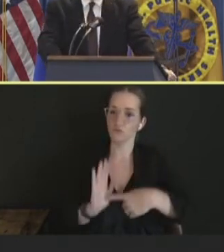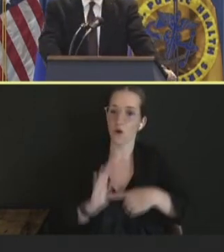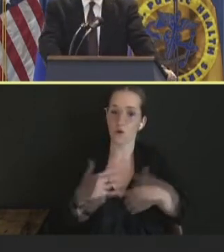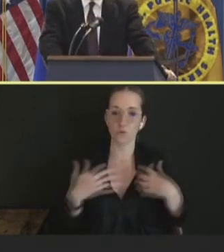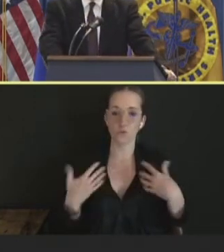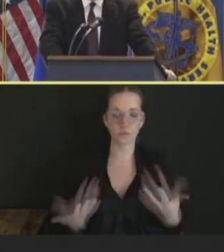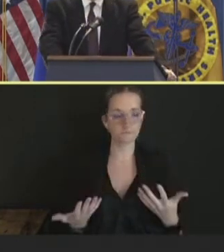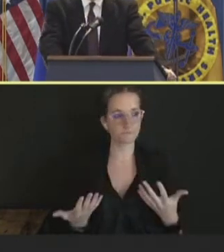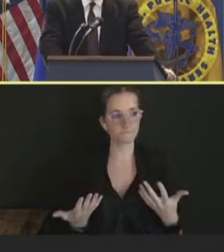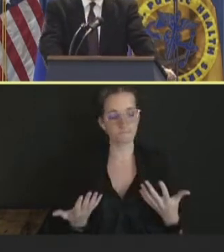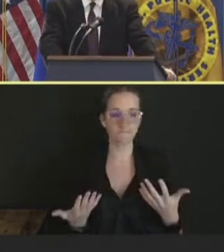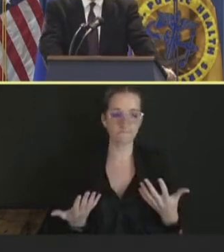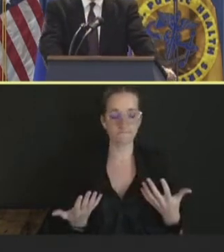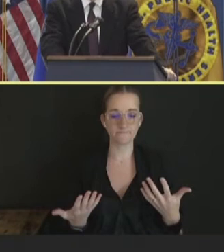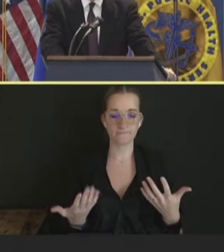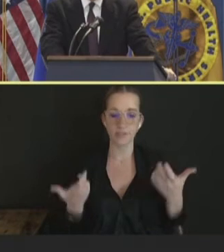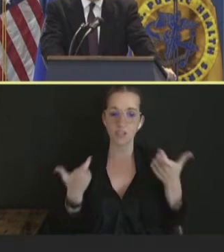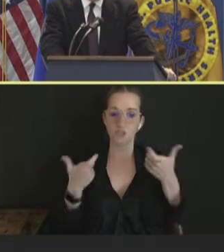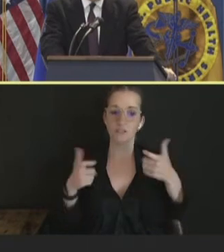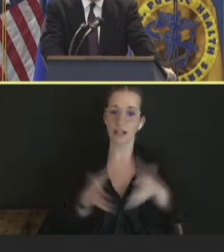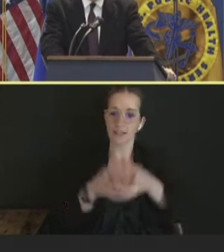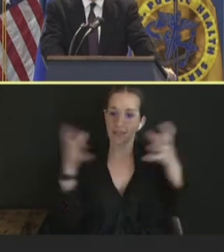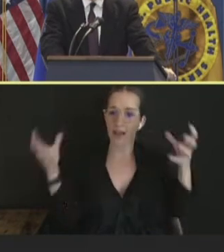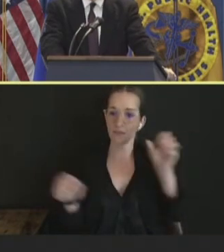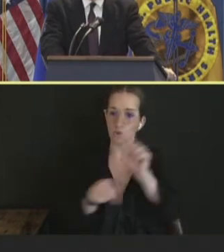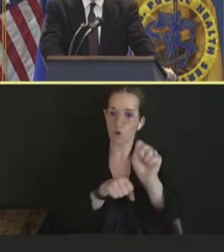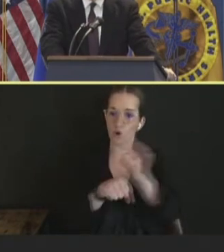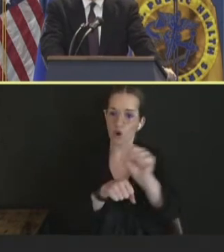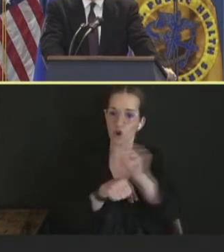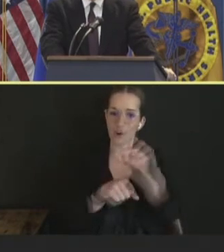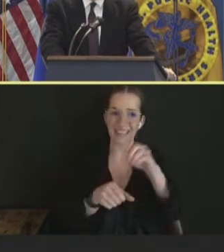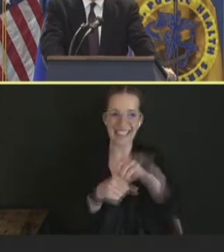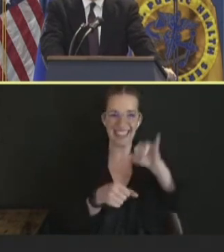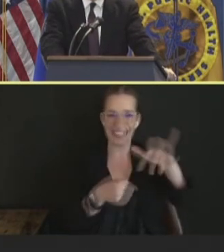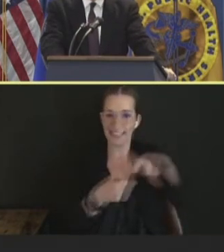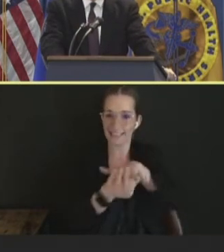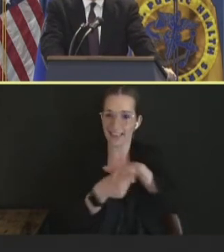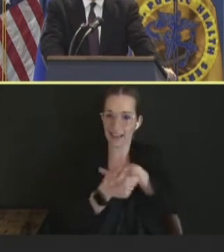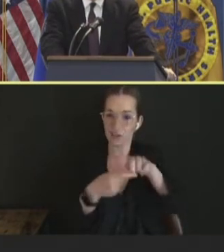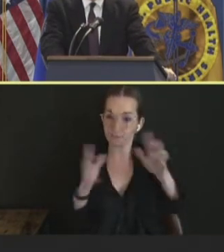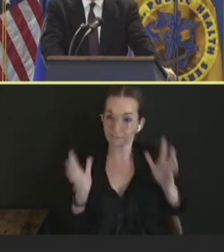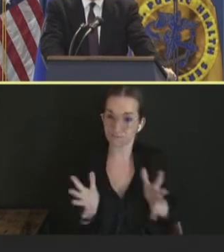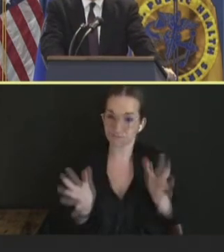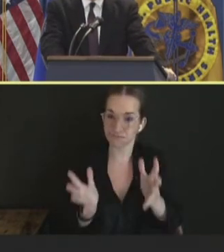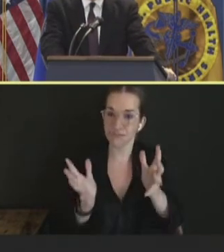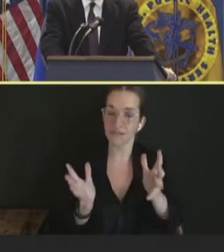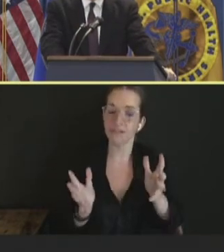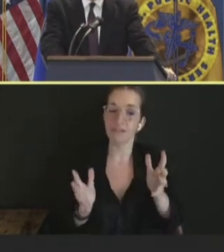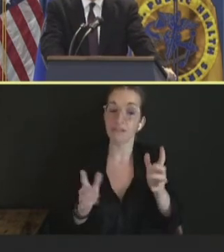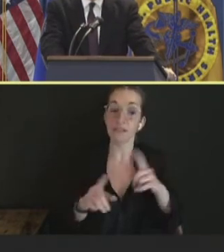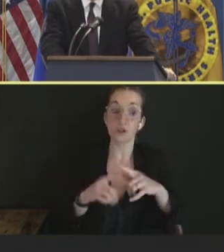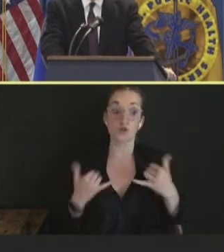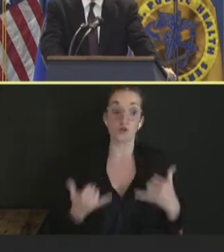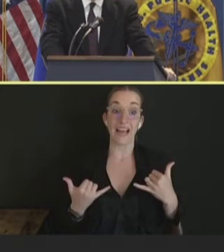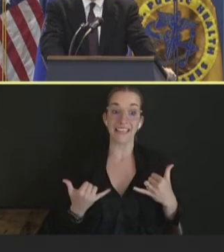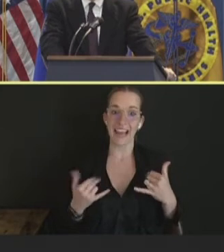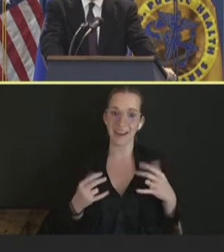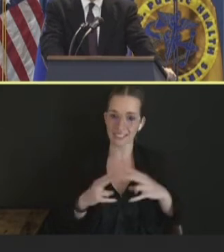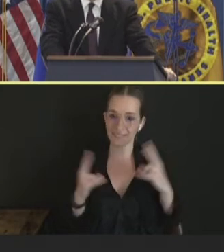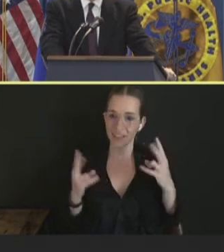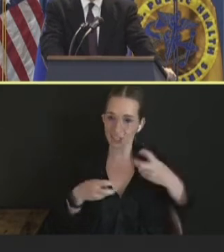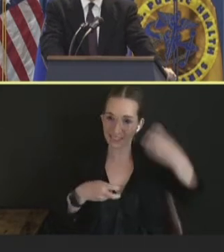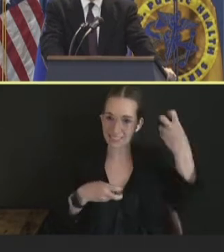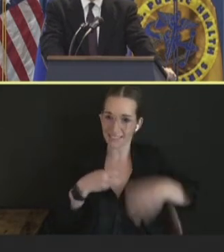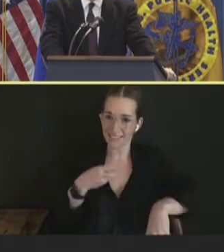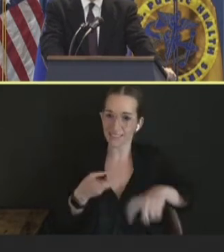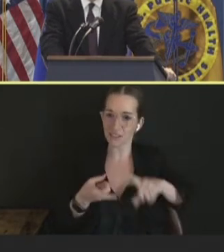that there is a great deal of work that goes on in this area, but as of right now, it's very difficult to know what